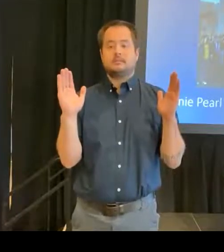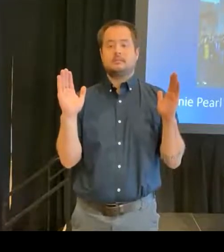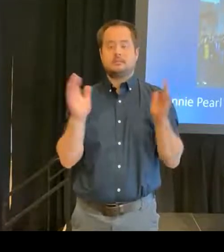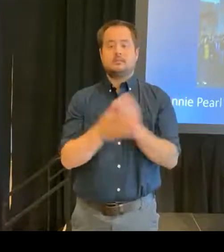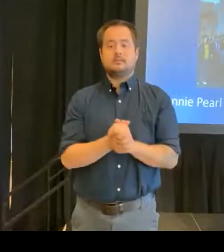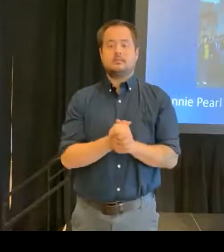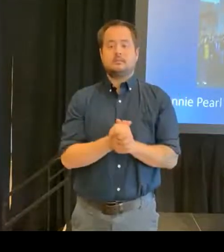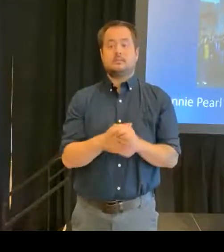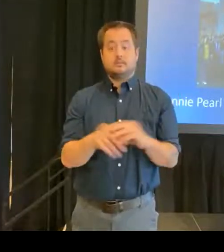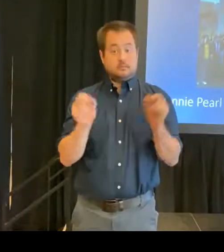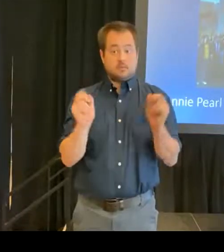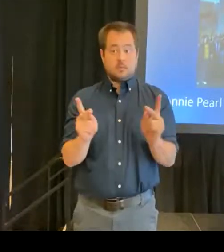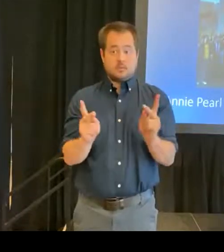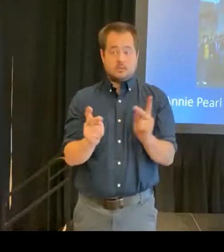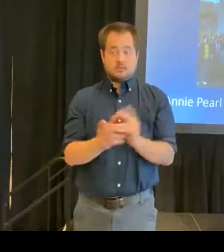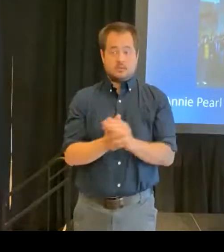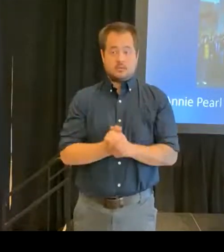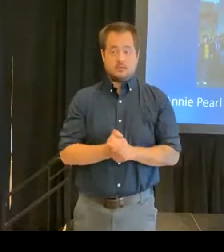Okay?